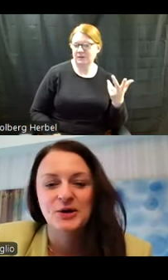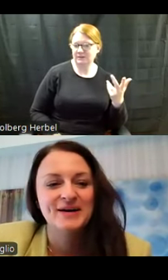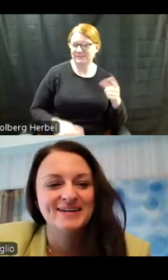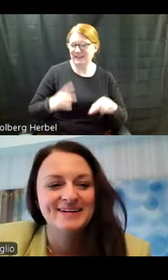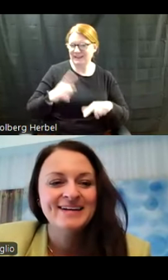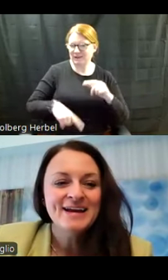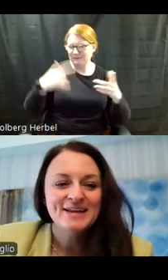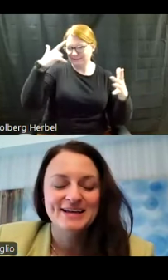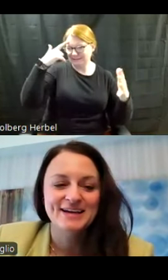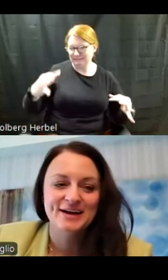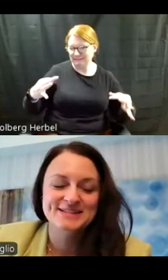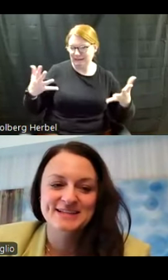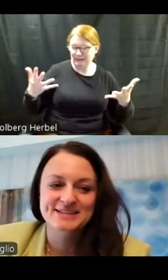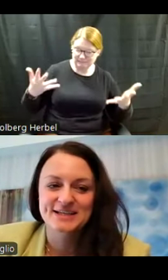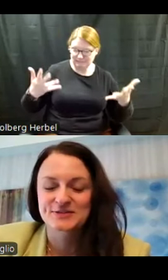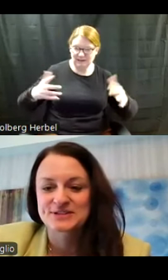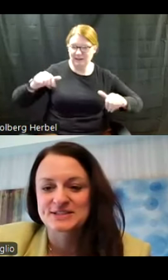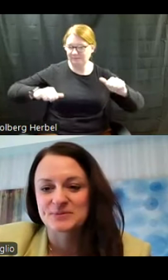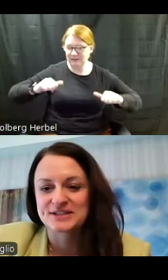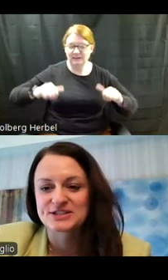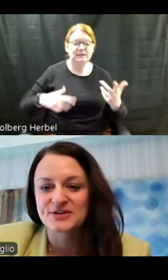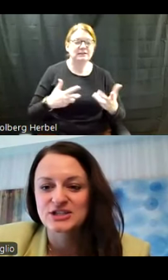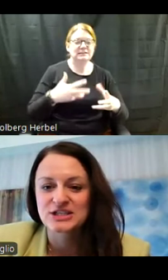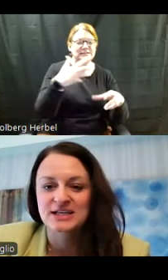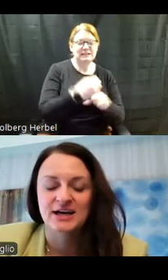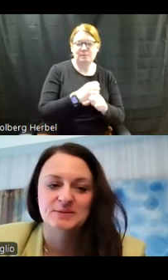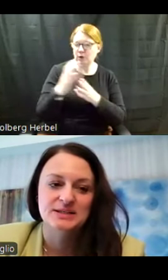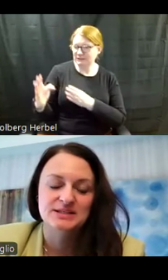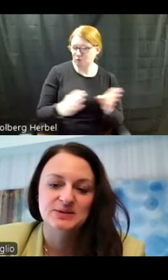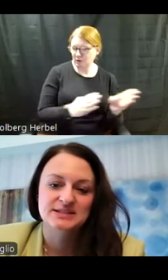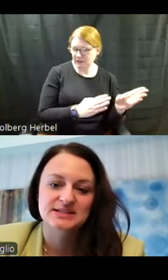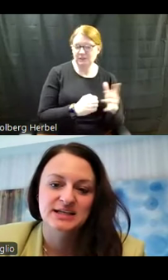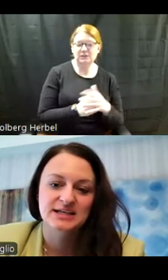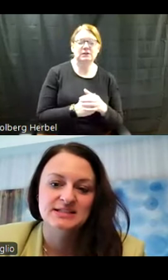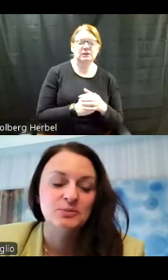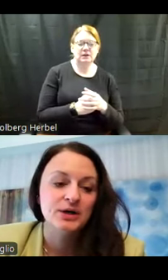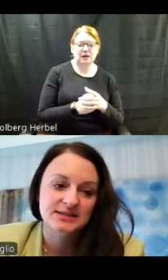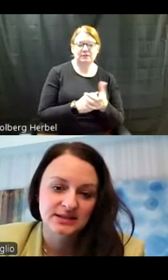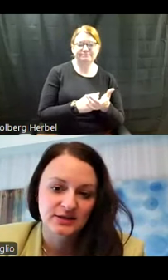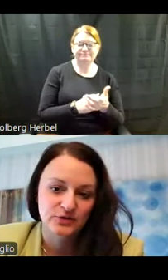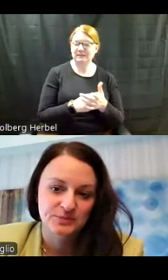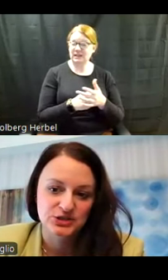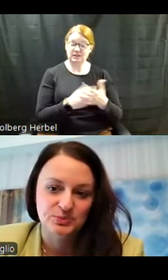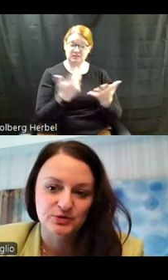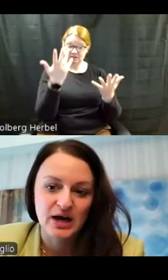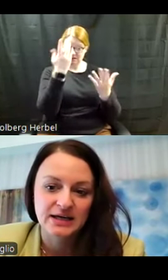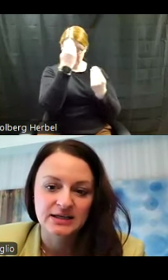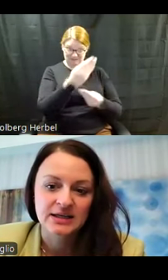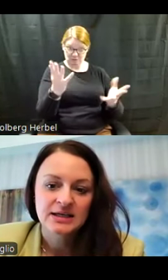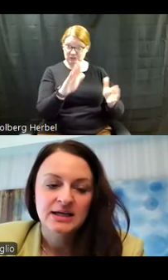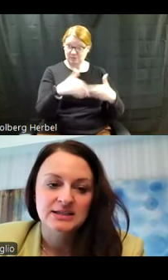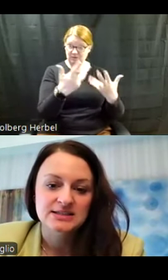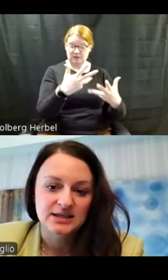so they say it stands for summary and strategy. And so this is, again, summarizing the information